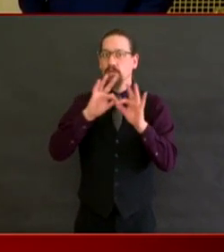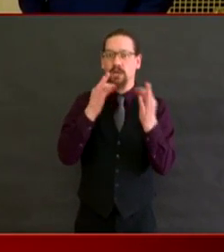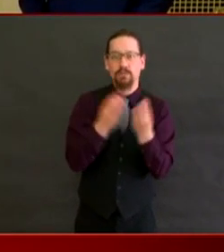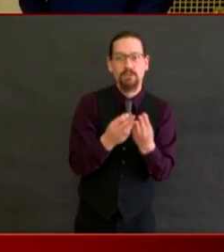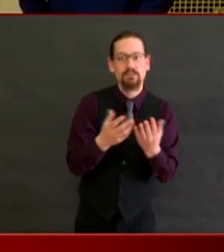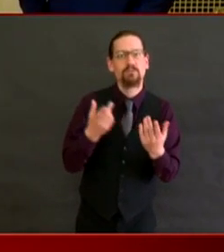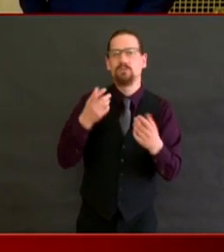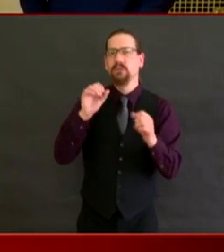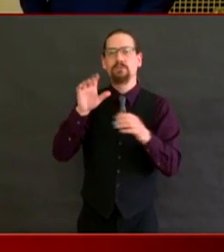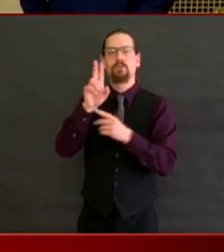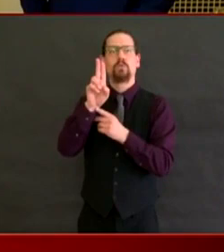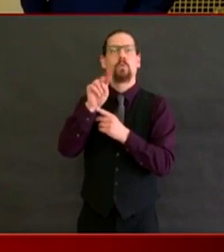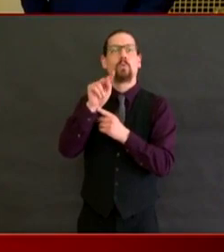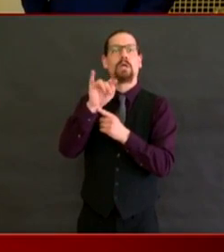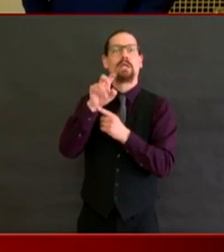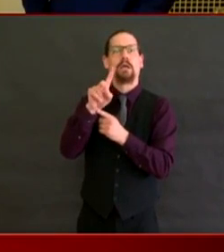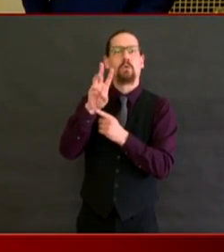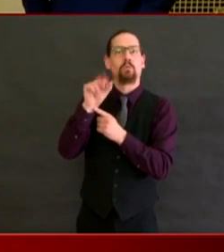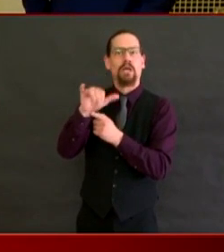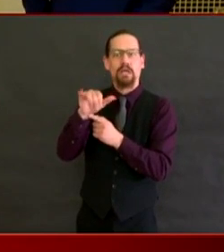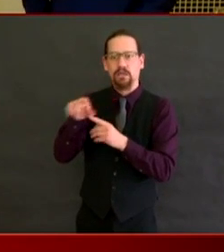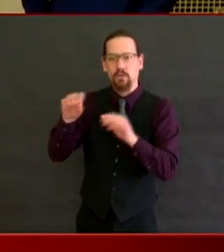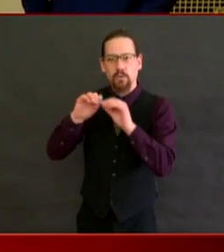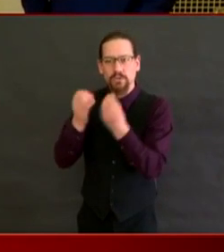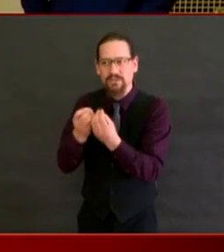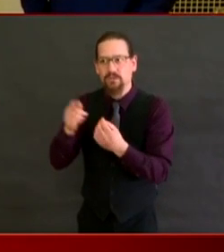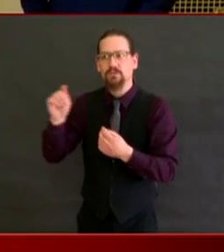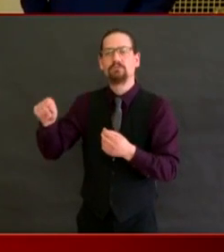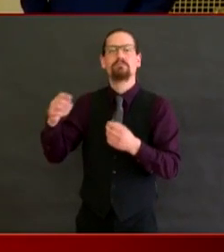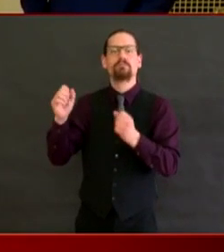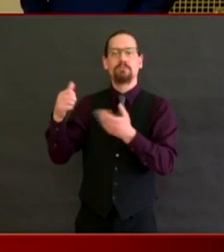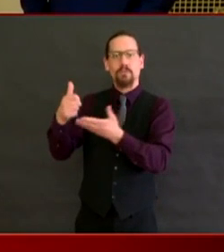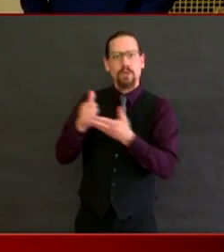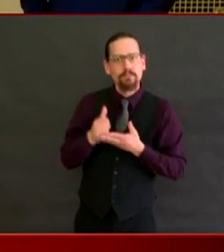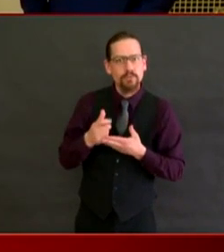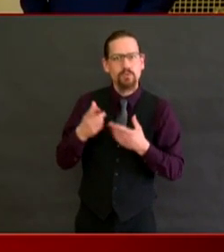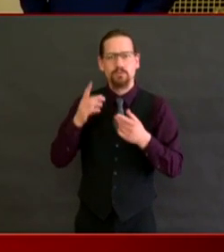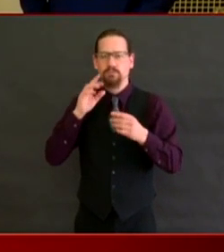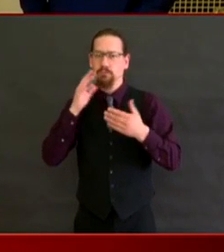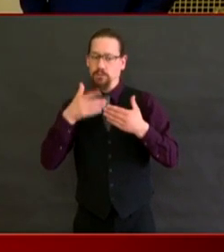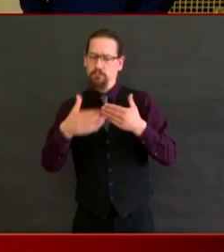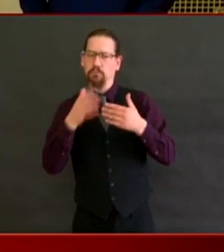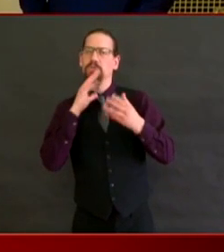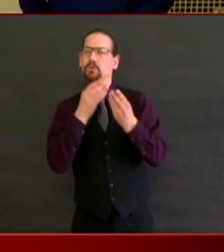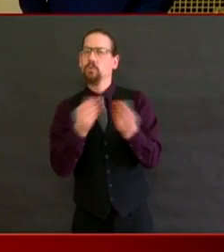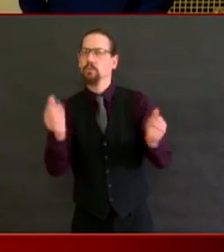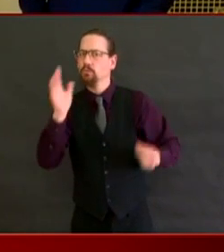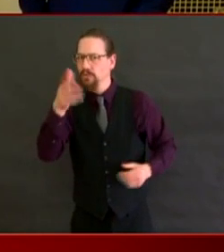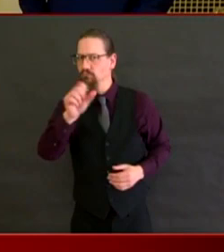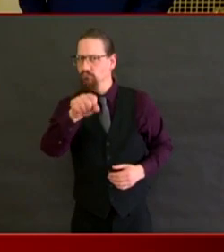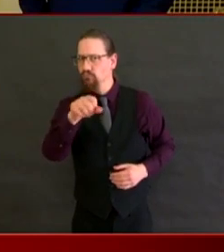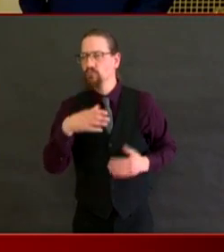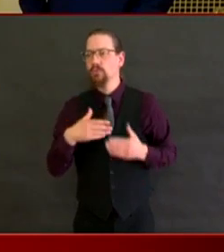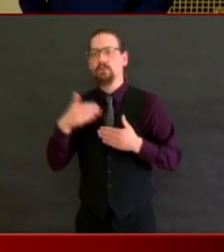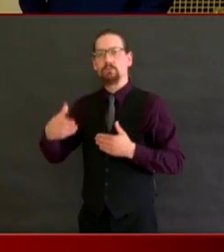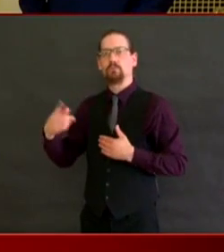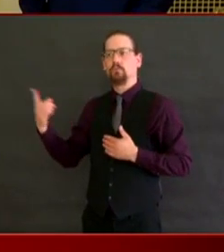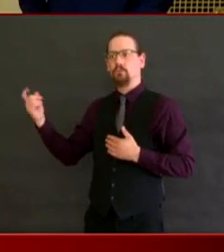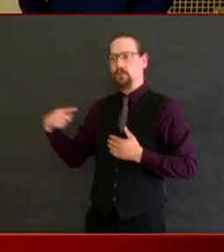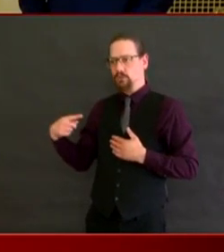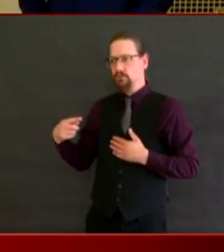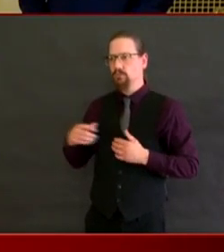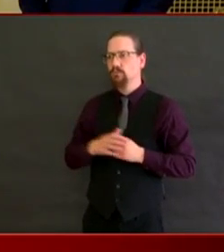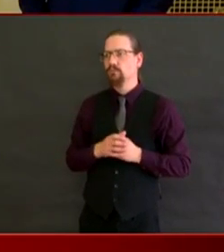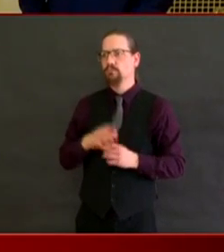mask, face covering. Are you wearing one in public? Is your staff wearing face coverings? How about state and house employees? Yes,